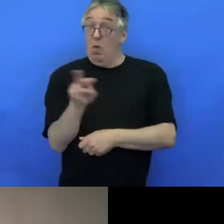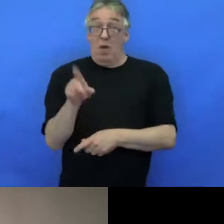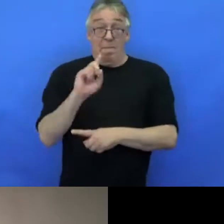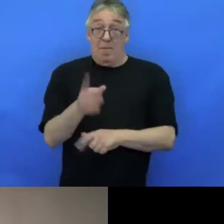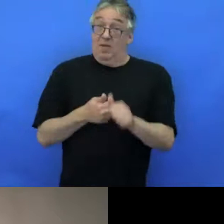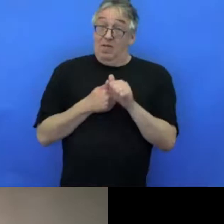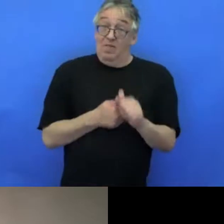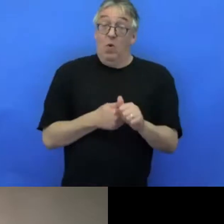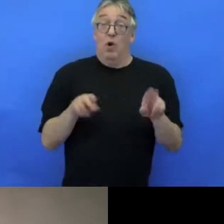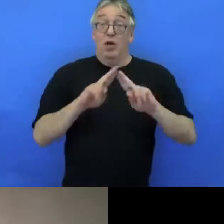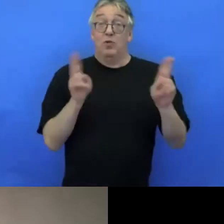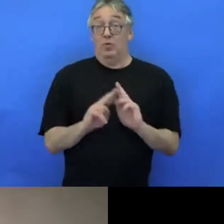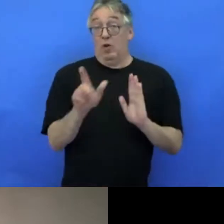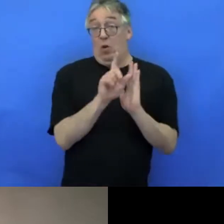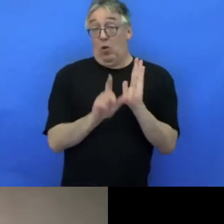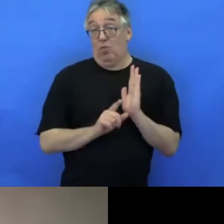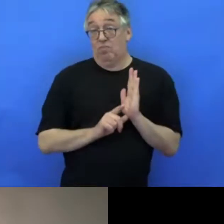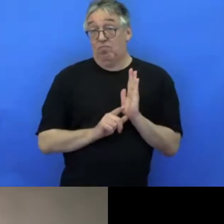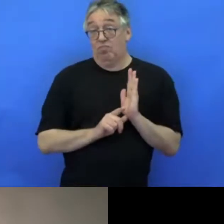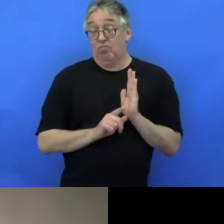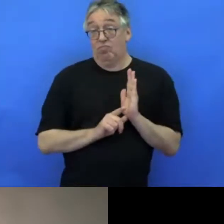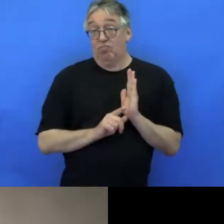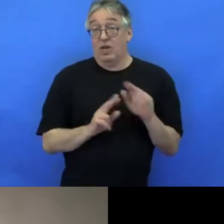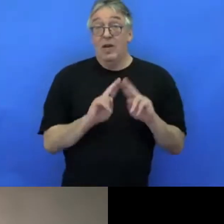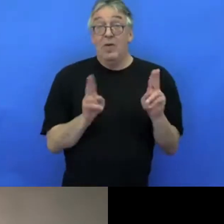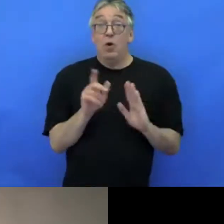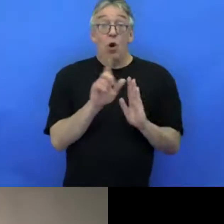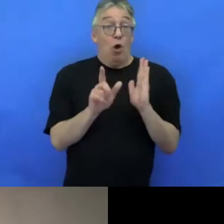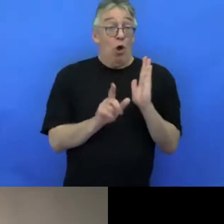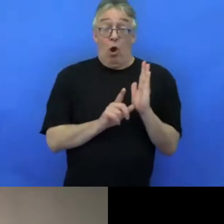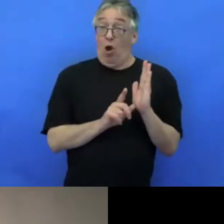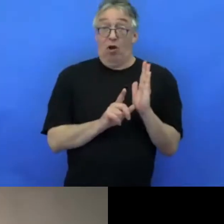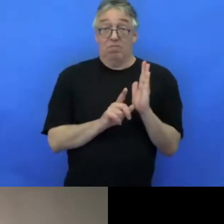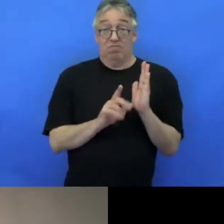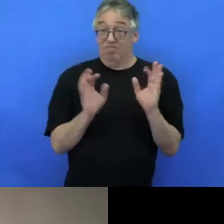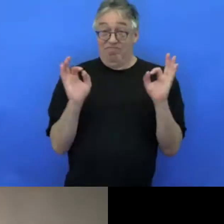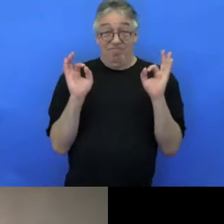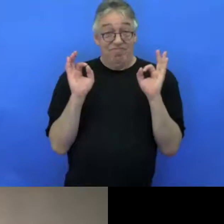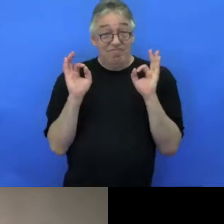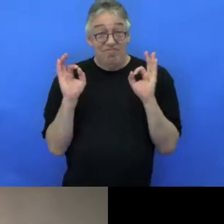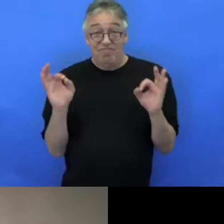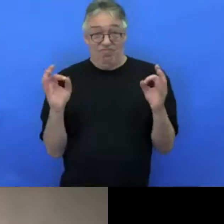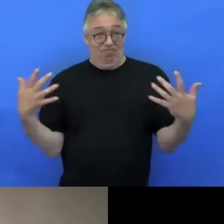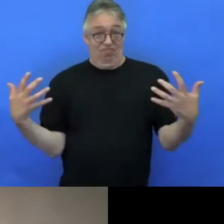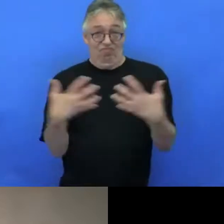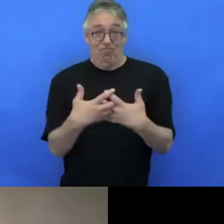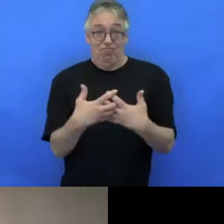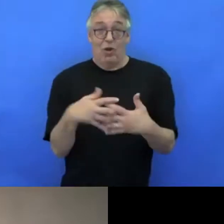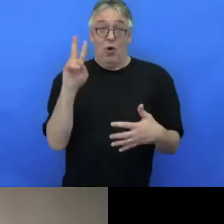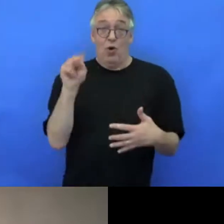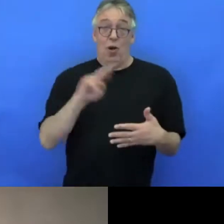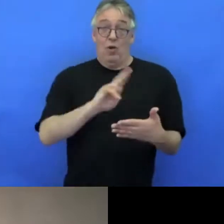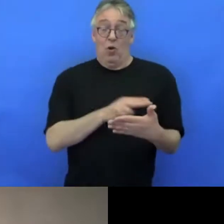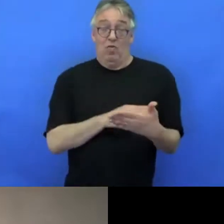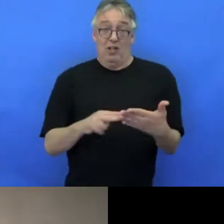very much complementary to the CRPD. And we also agree with the